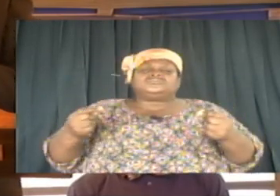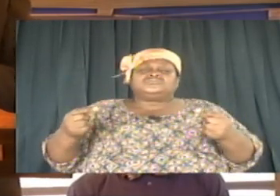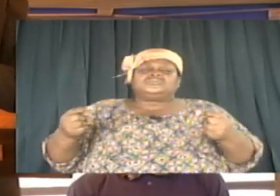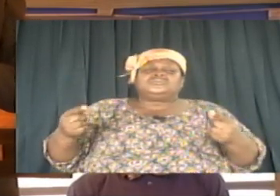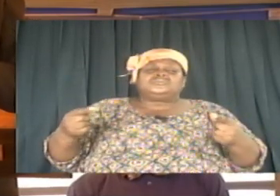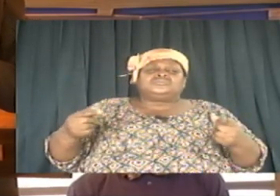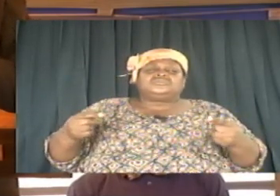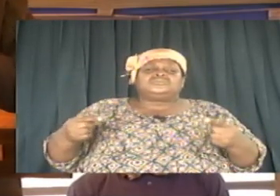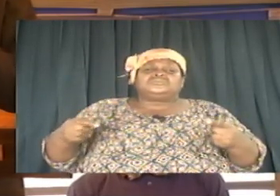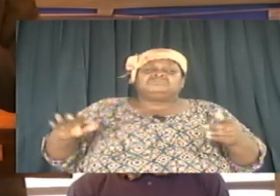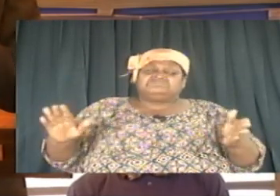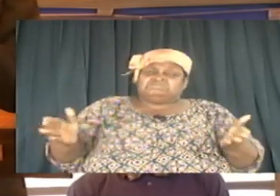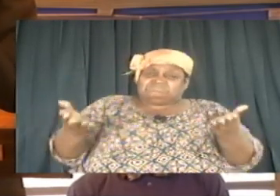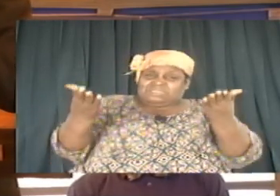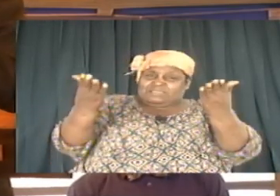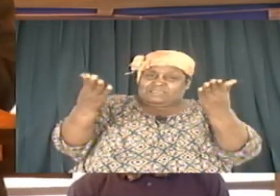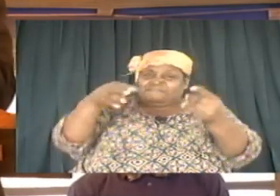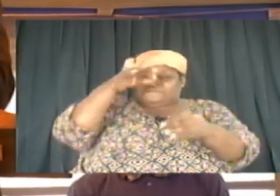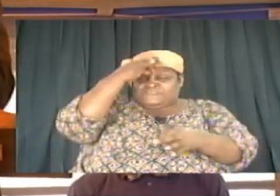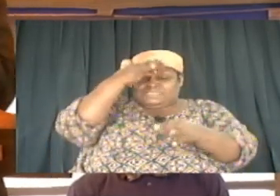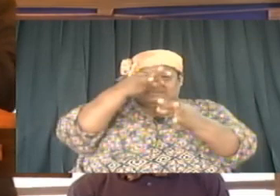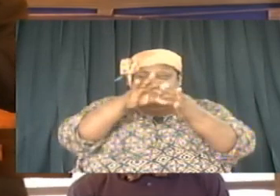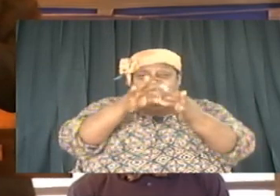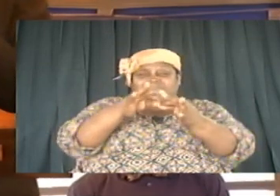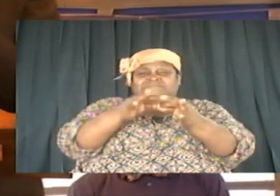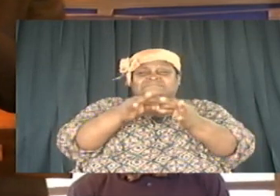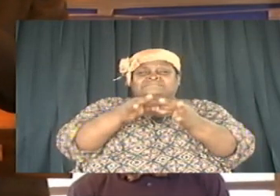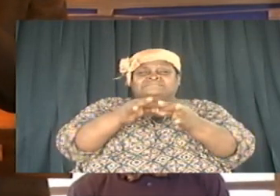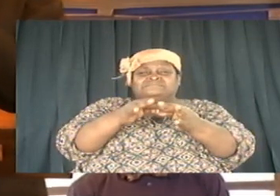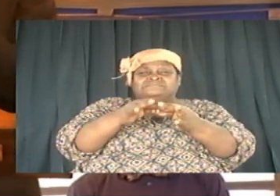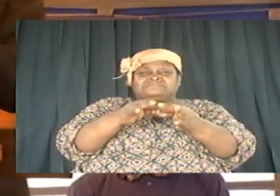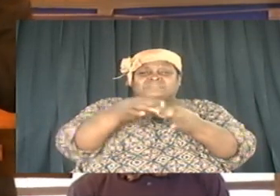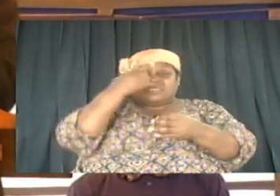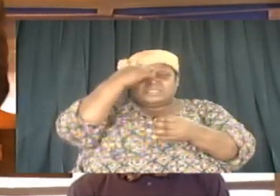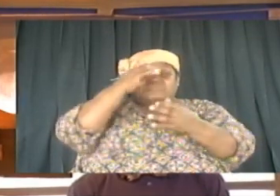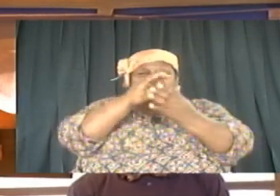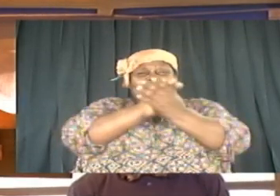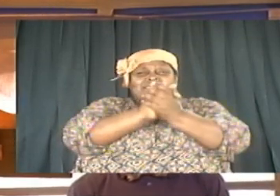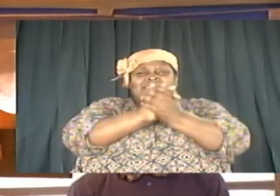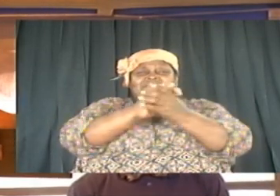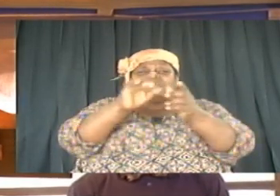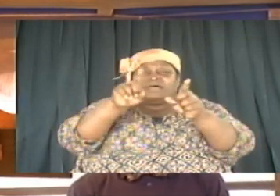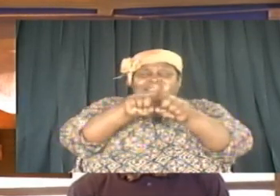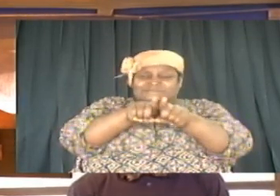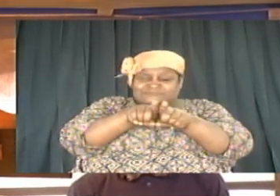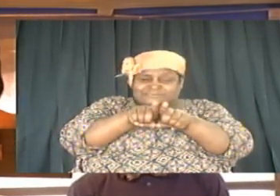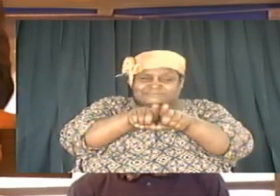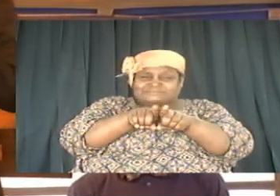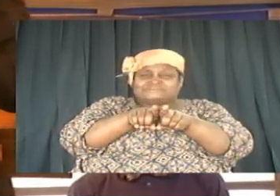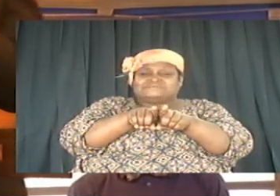We are going to lift our faith. We are going to believe that as we put that